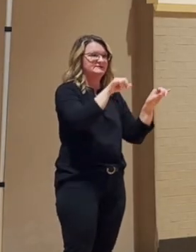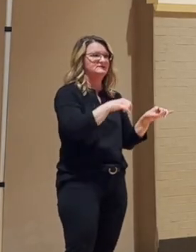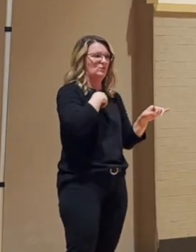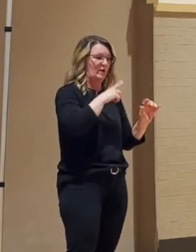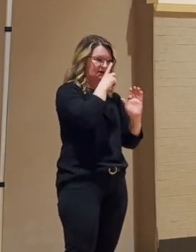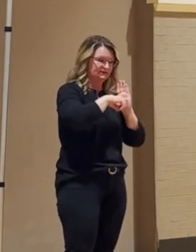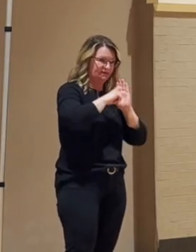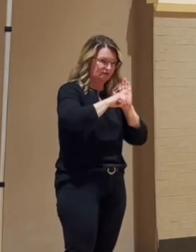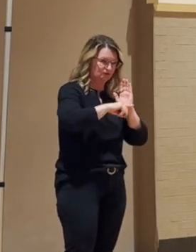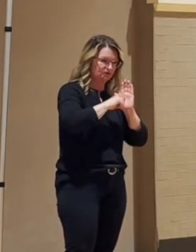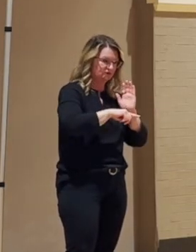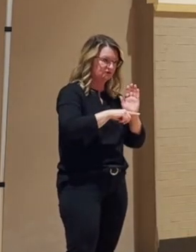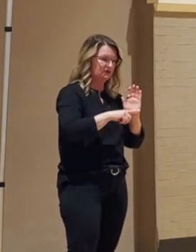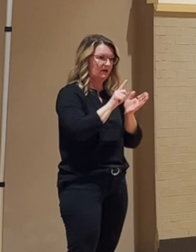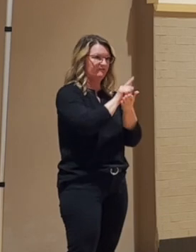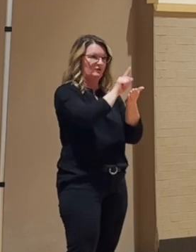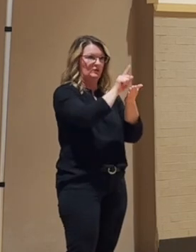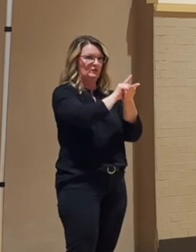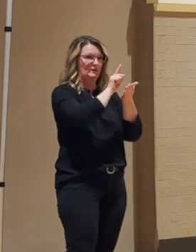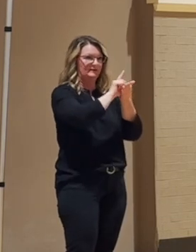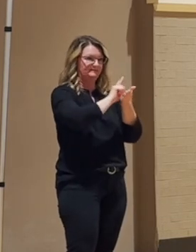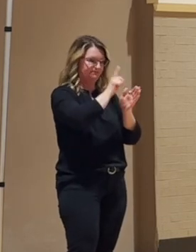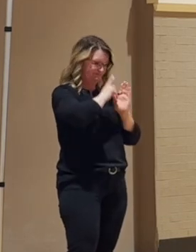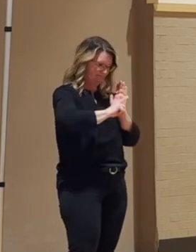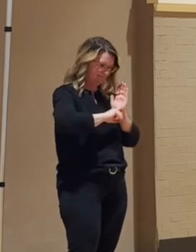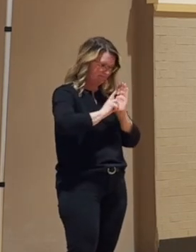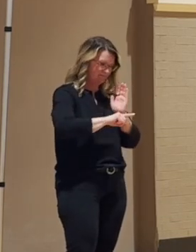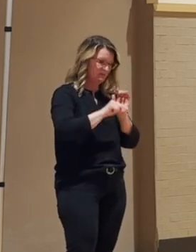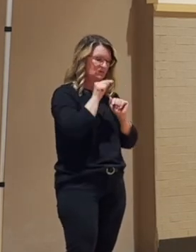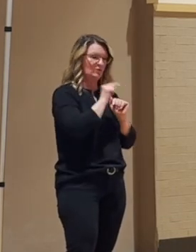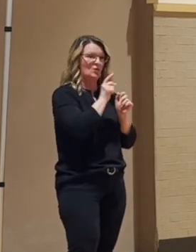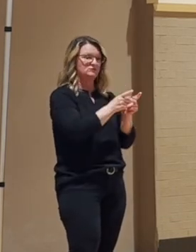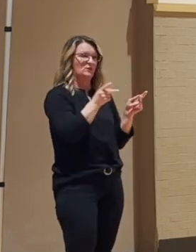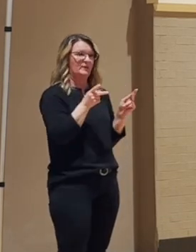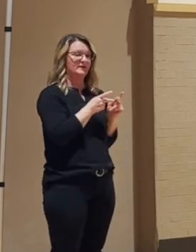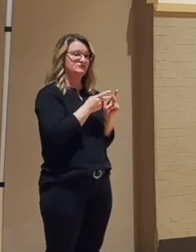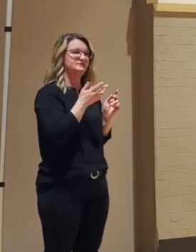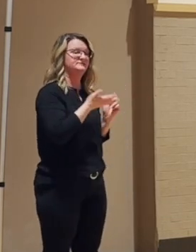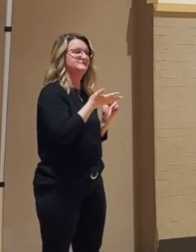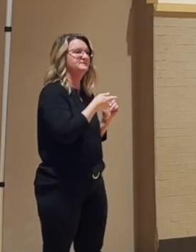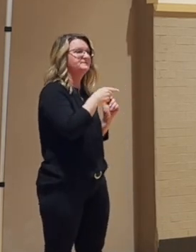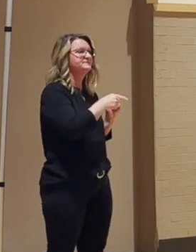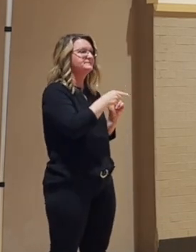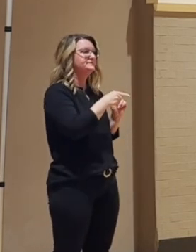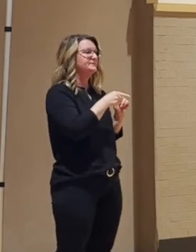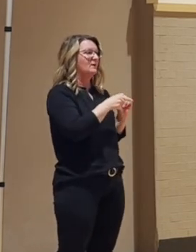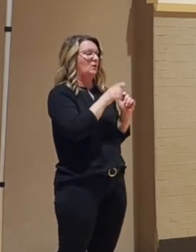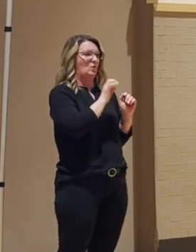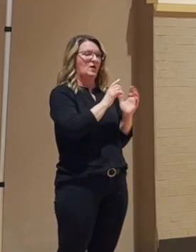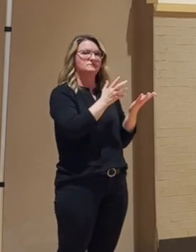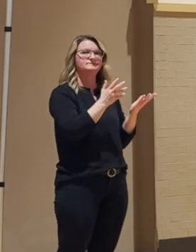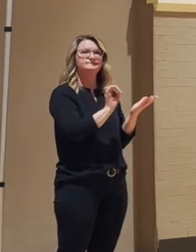inspectors check on a weekly basis. And so what those locations are just locations which would be